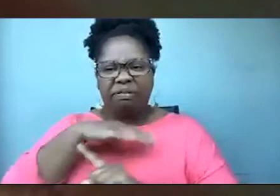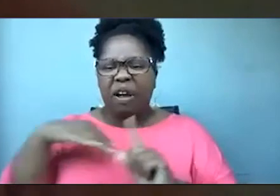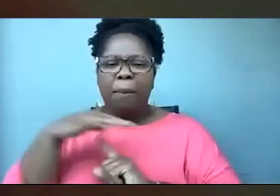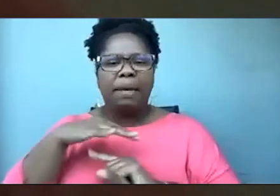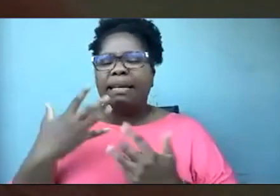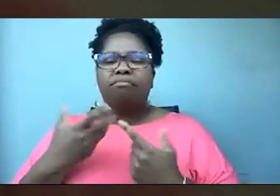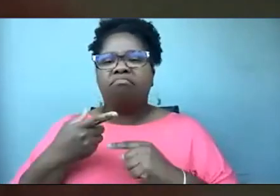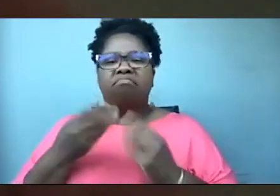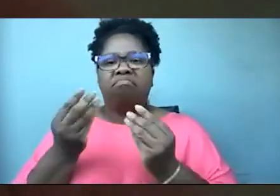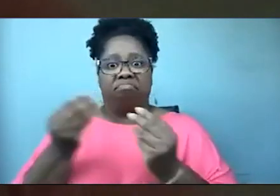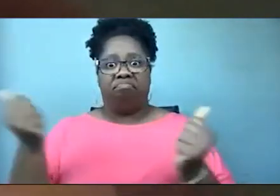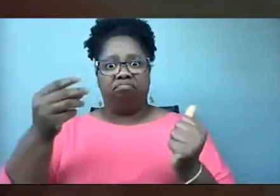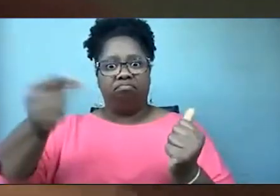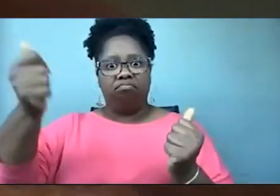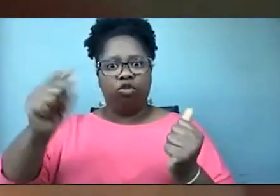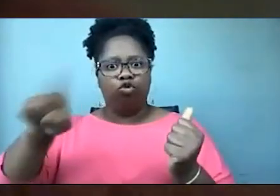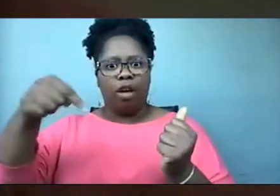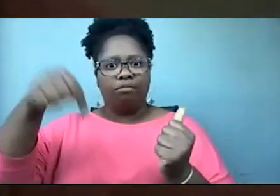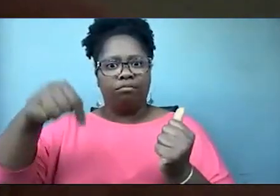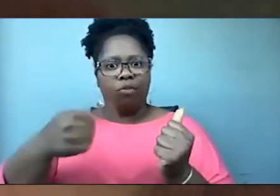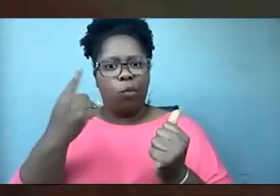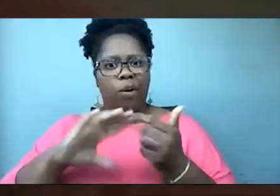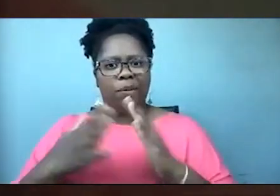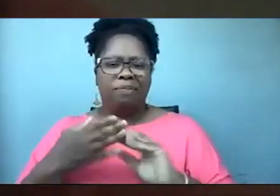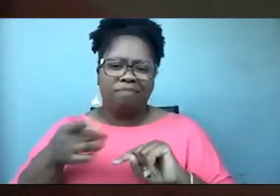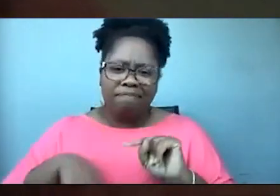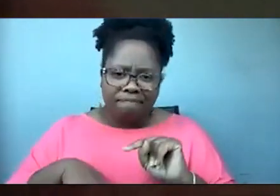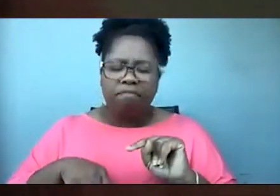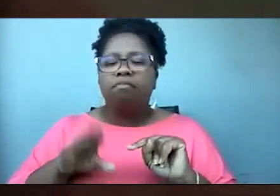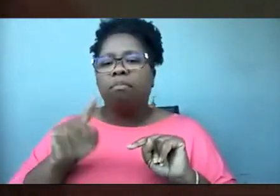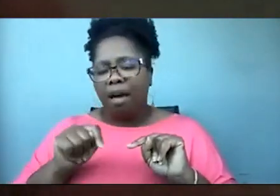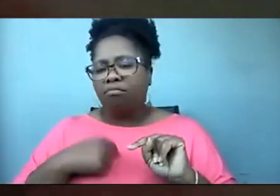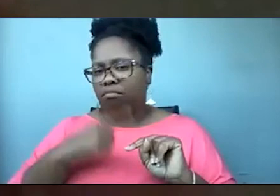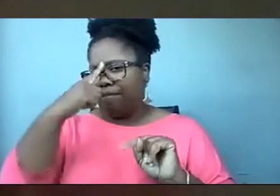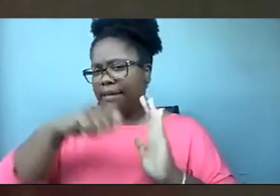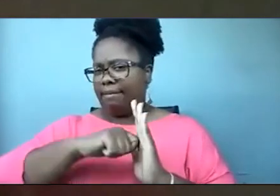that community be self-determined in how it addresses it with resources it has.